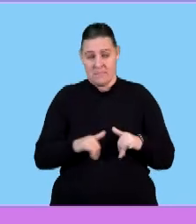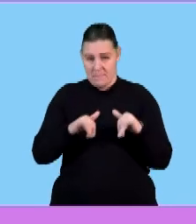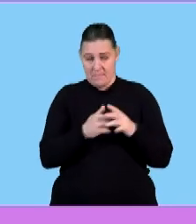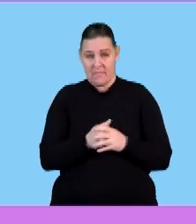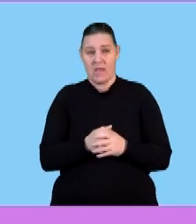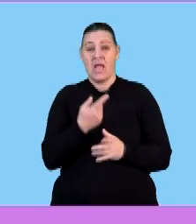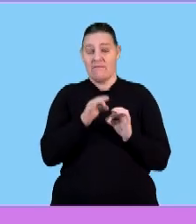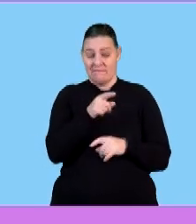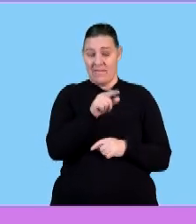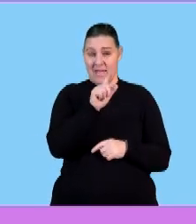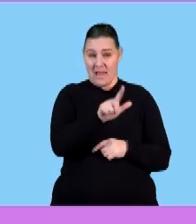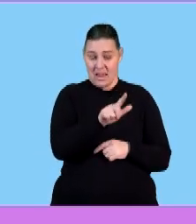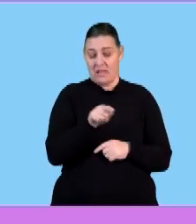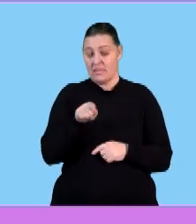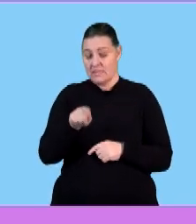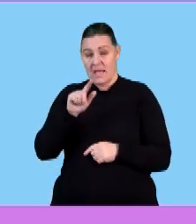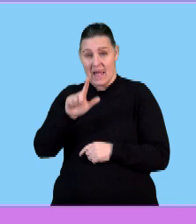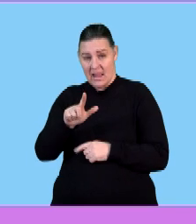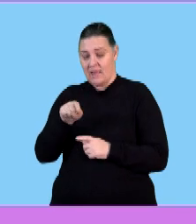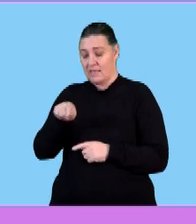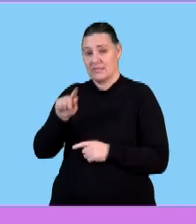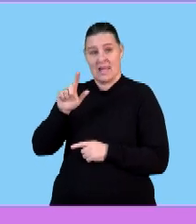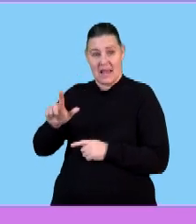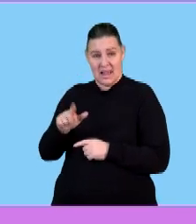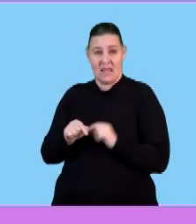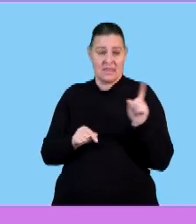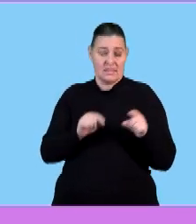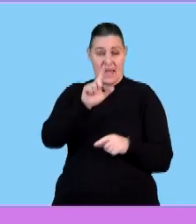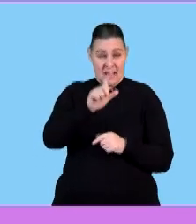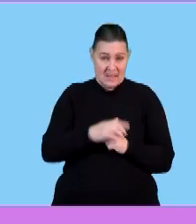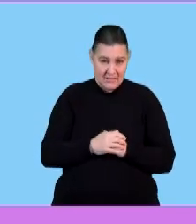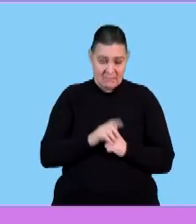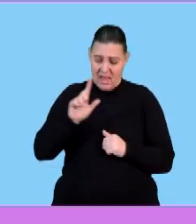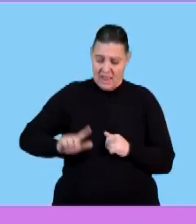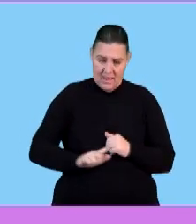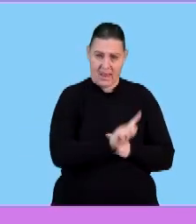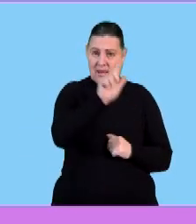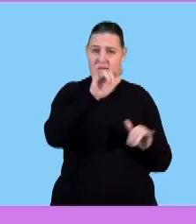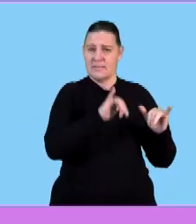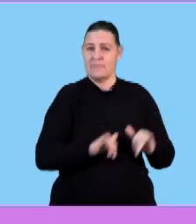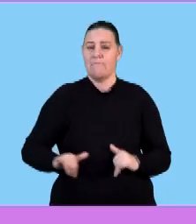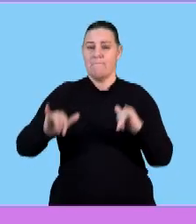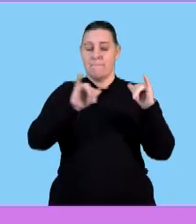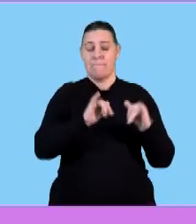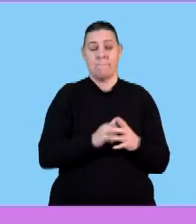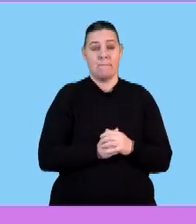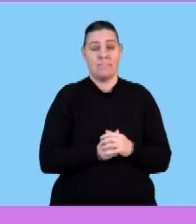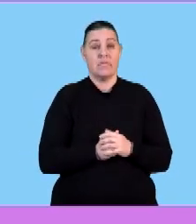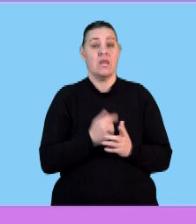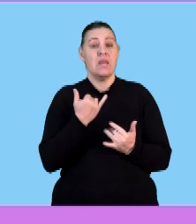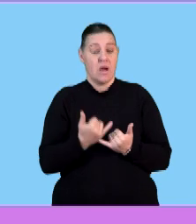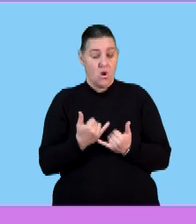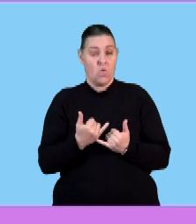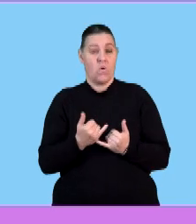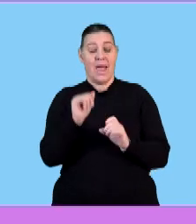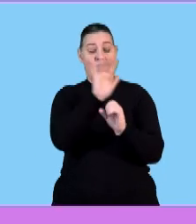all the same. So if that's L, that's L, that's L, and that's L, they're all the same. So the formula now,